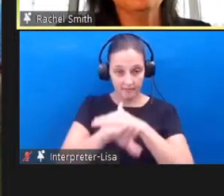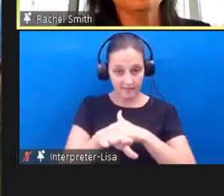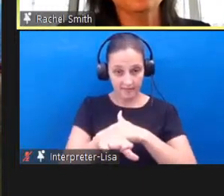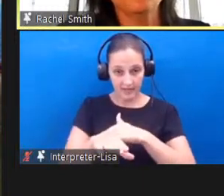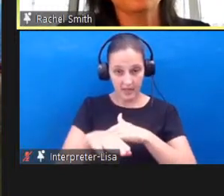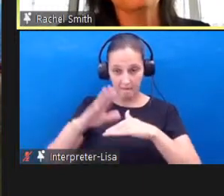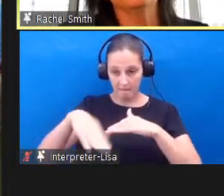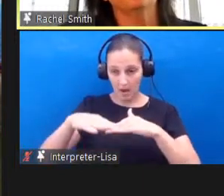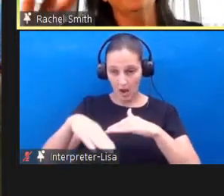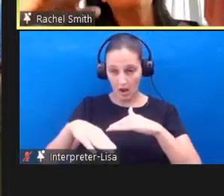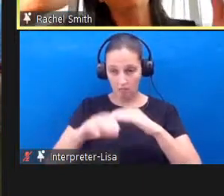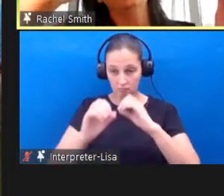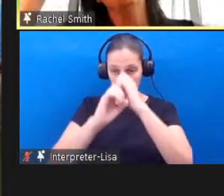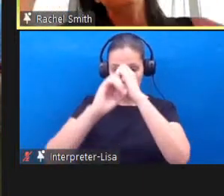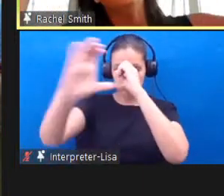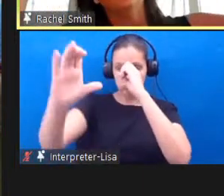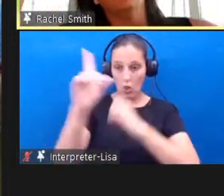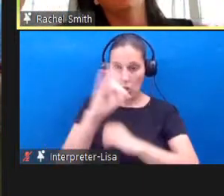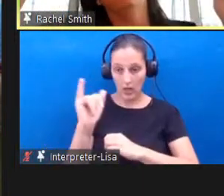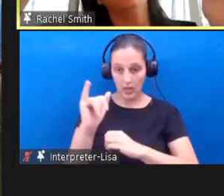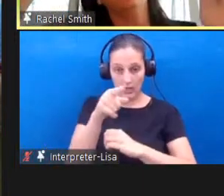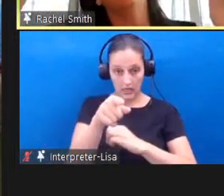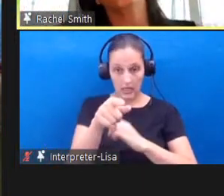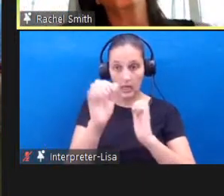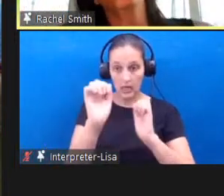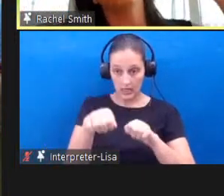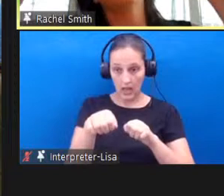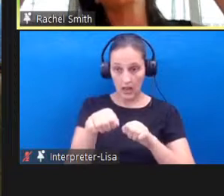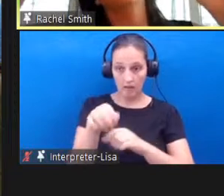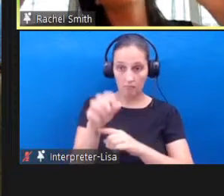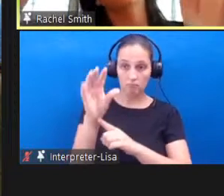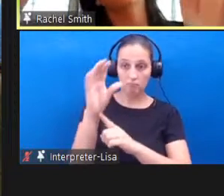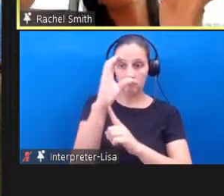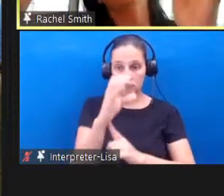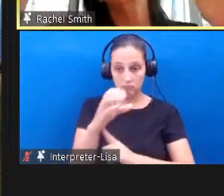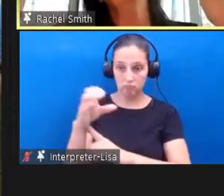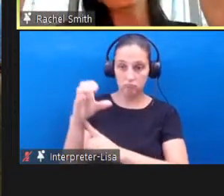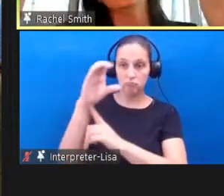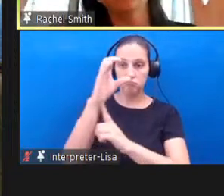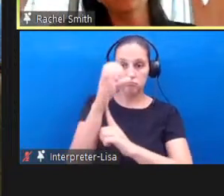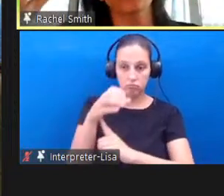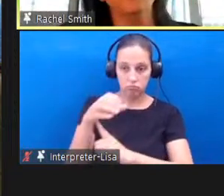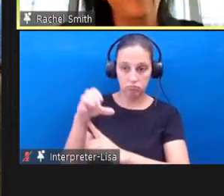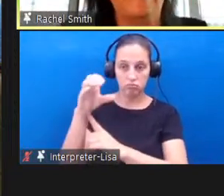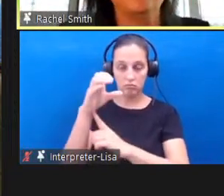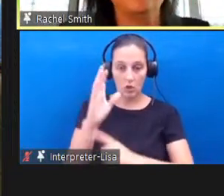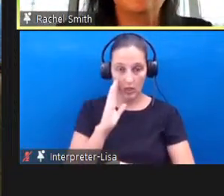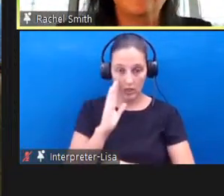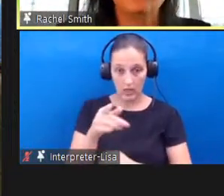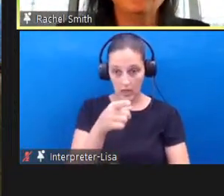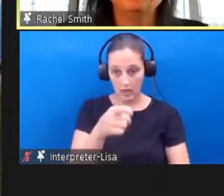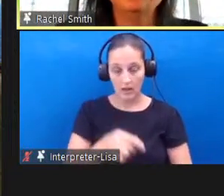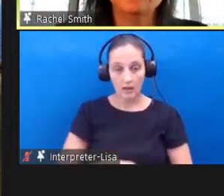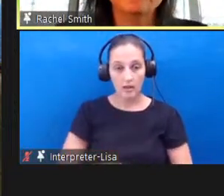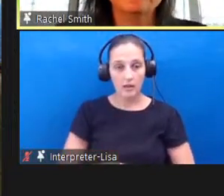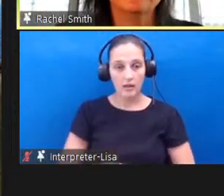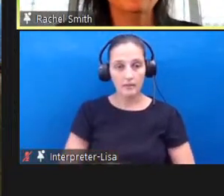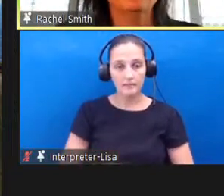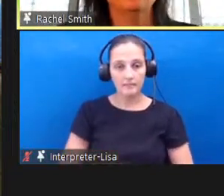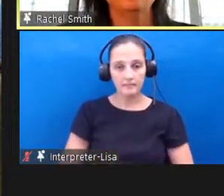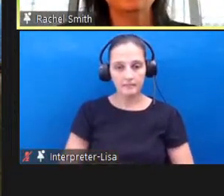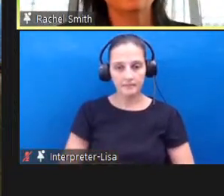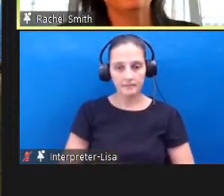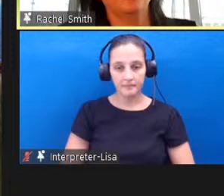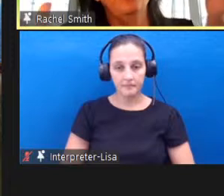of the telescope arm. So it moves, and I'll show you a picture of what it looks like, and it moves the telescope. And when you observe on the